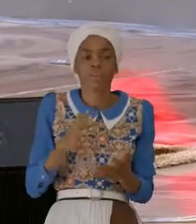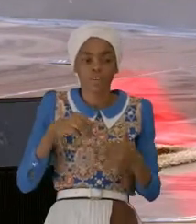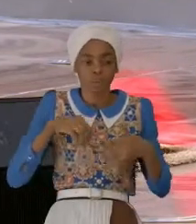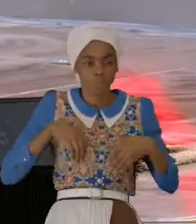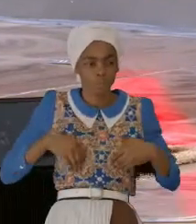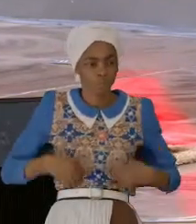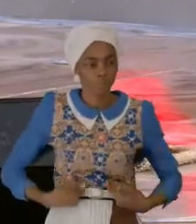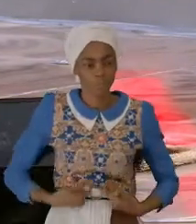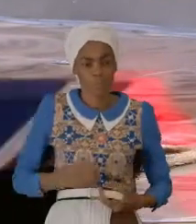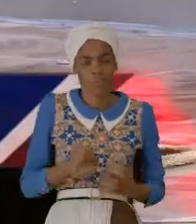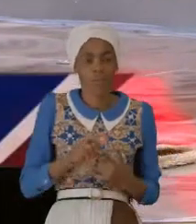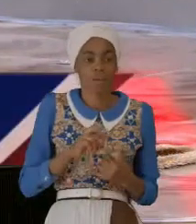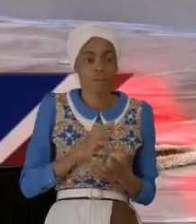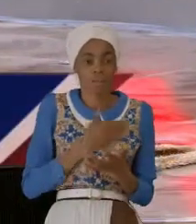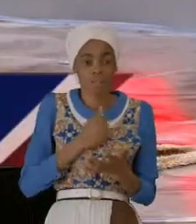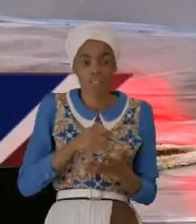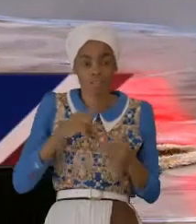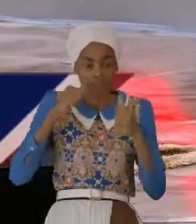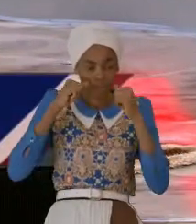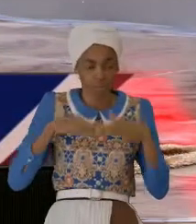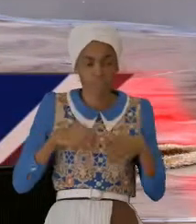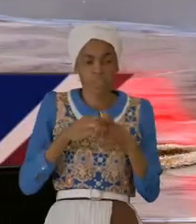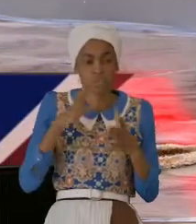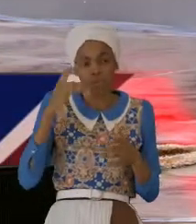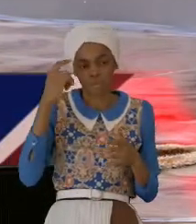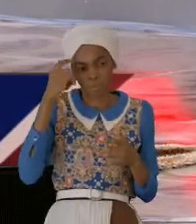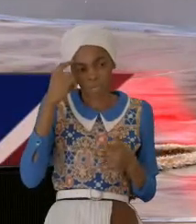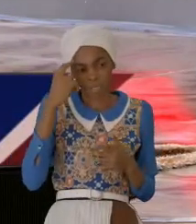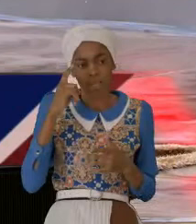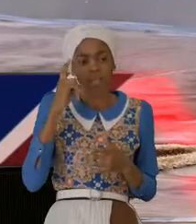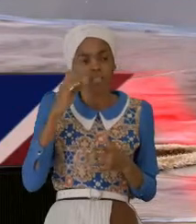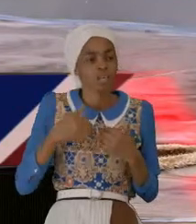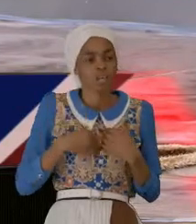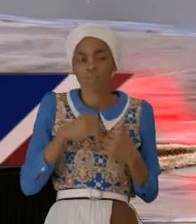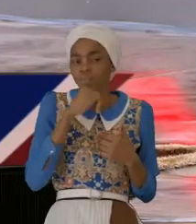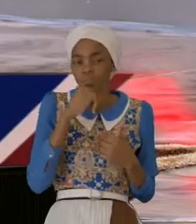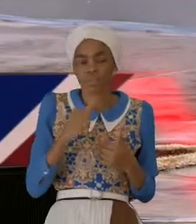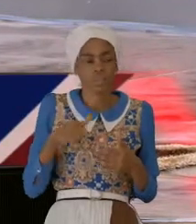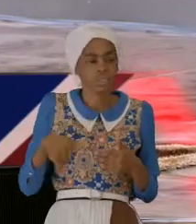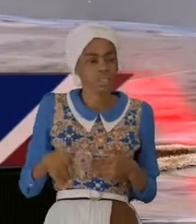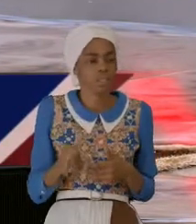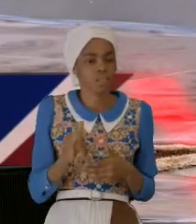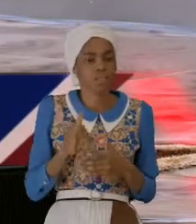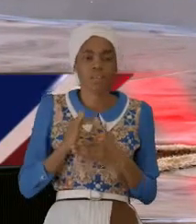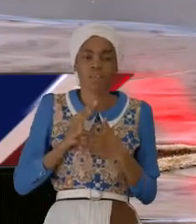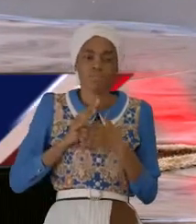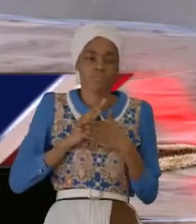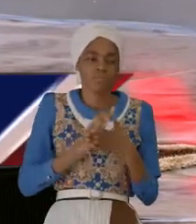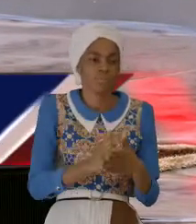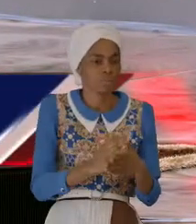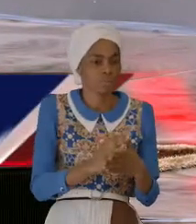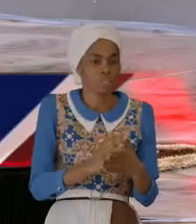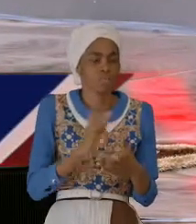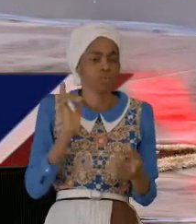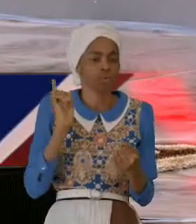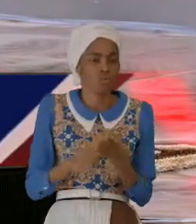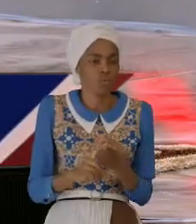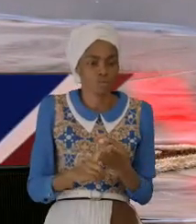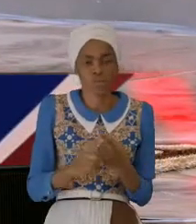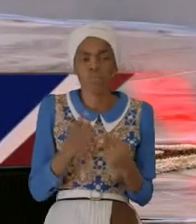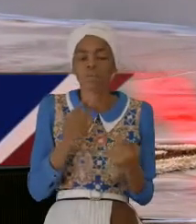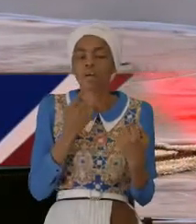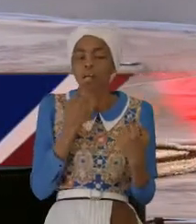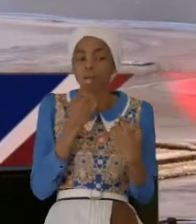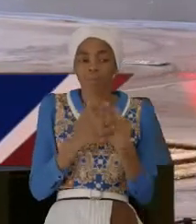it says he have not yet resisted unto blood striving against